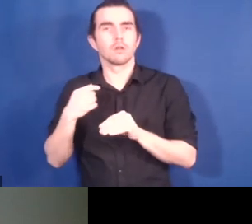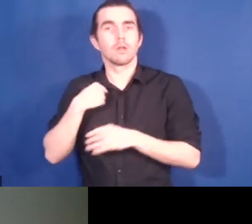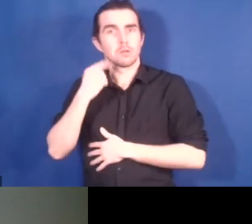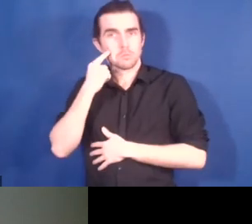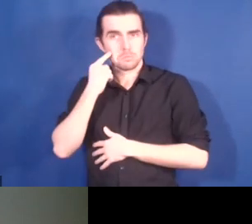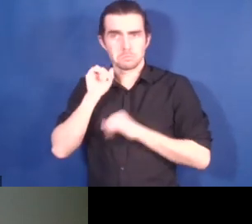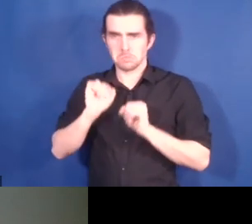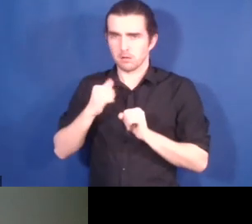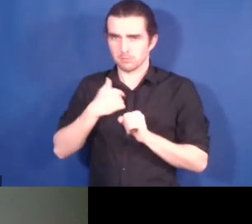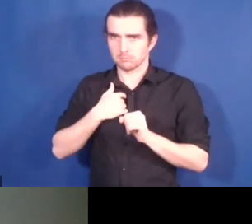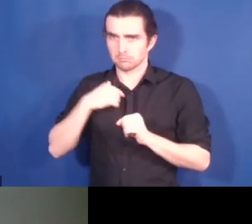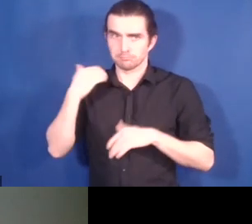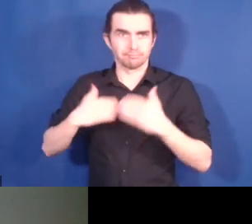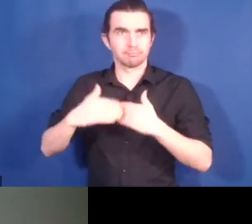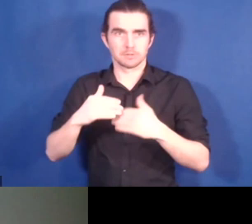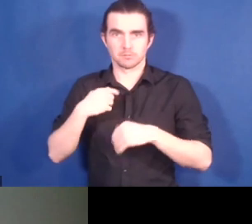climate displacement